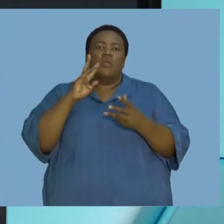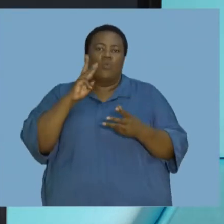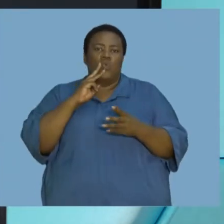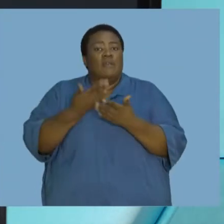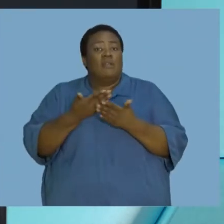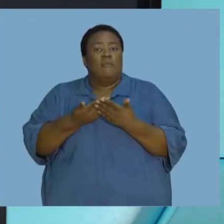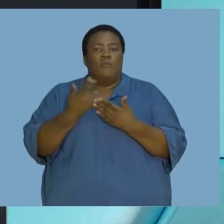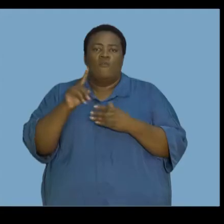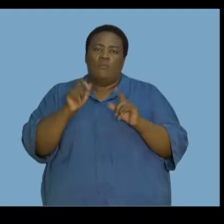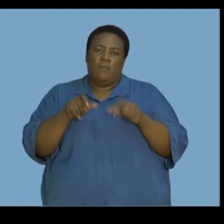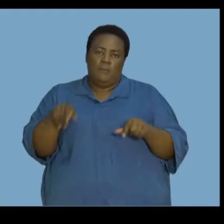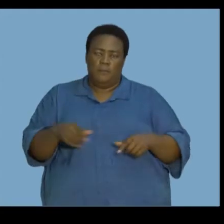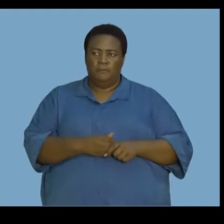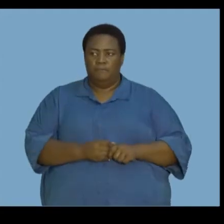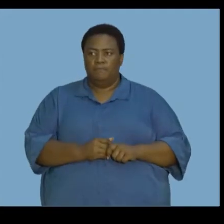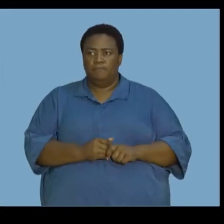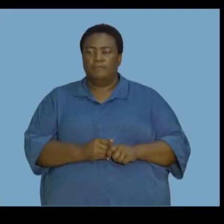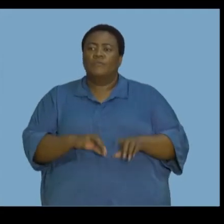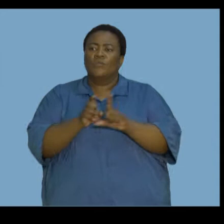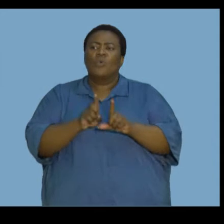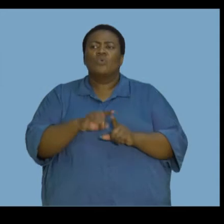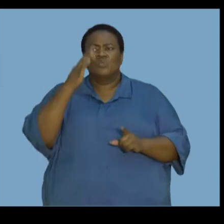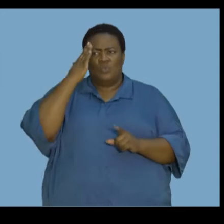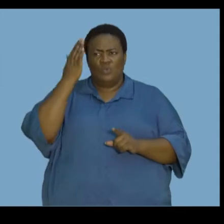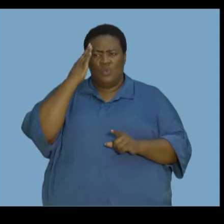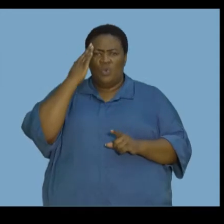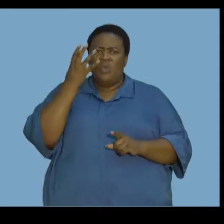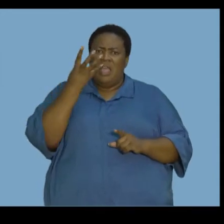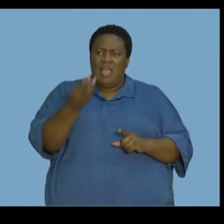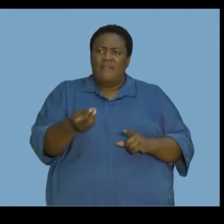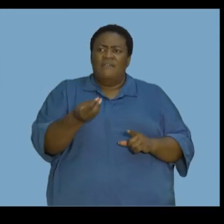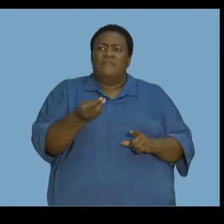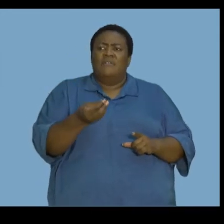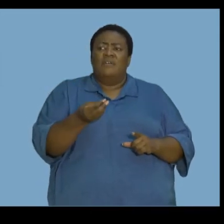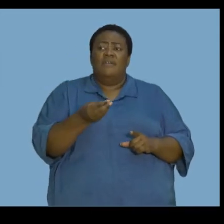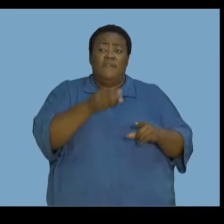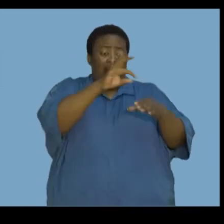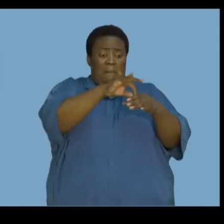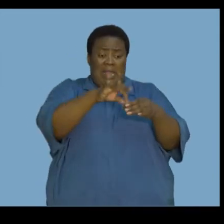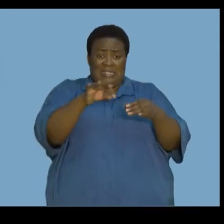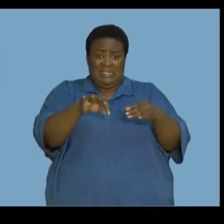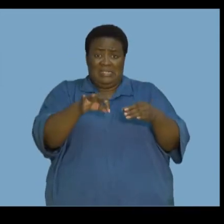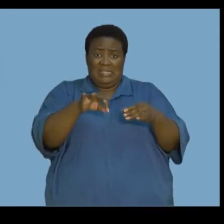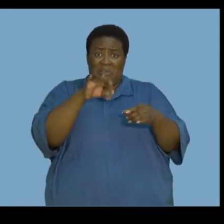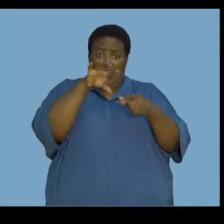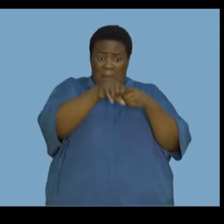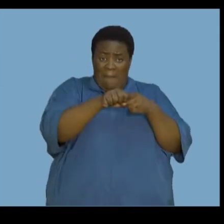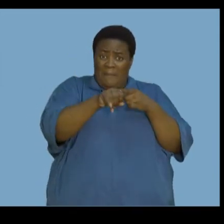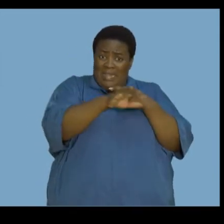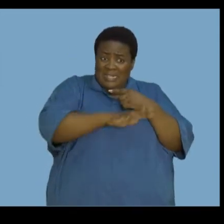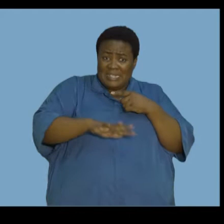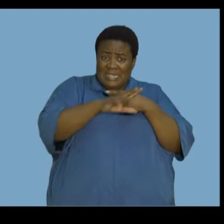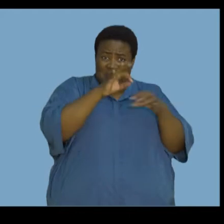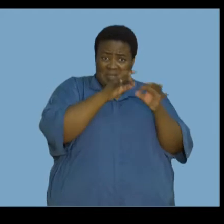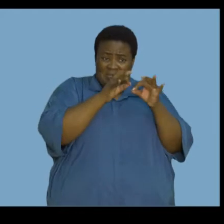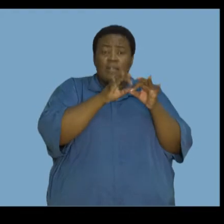have on the water available to people. Okay? We also know that there are exotic plantations of plants that are not